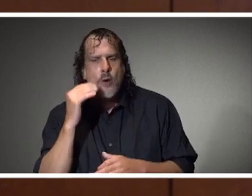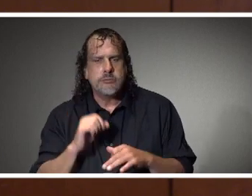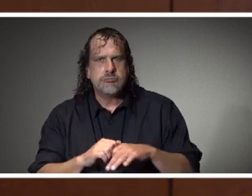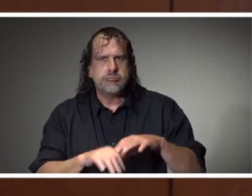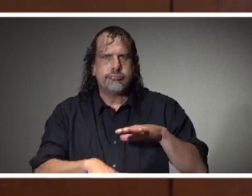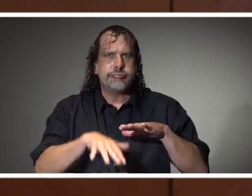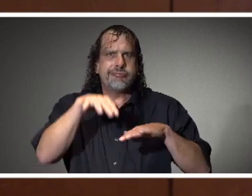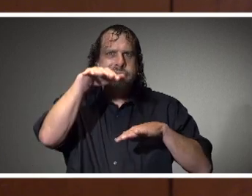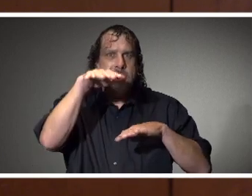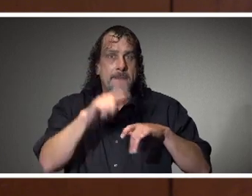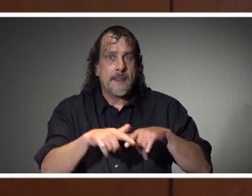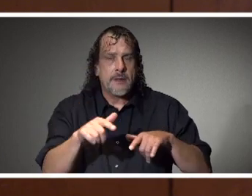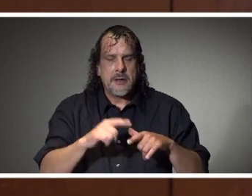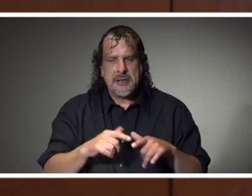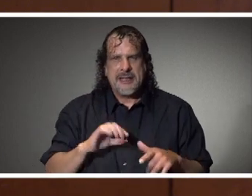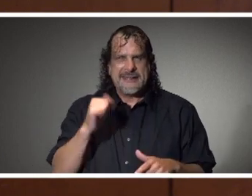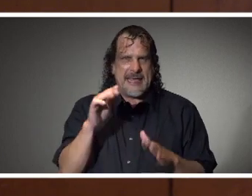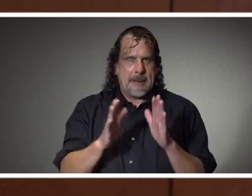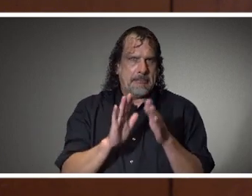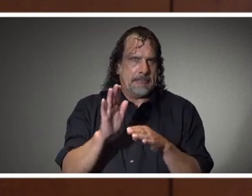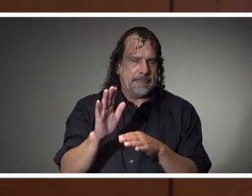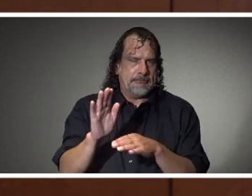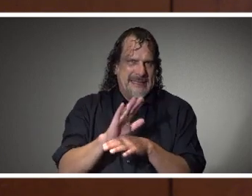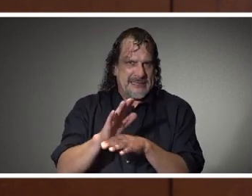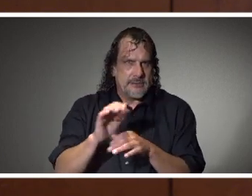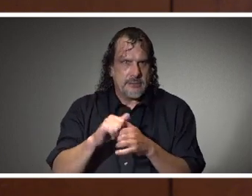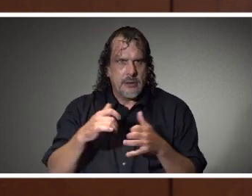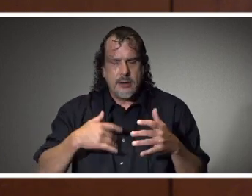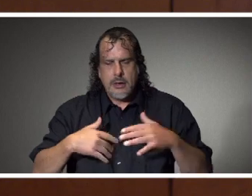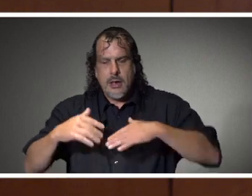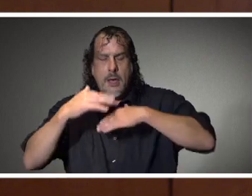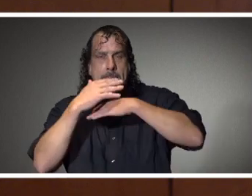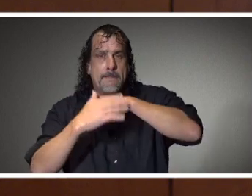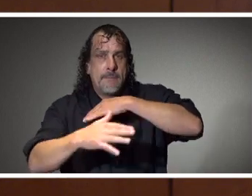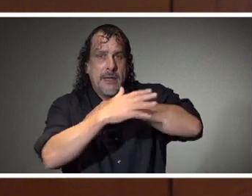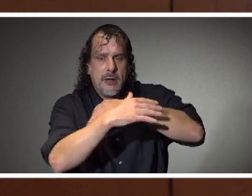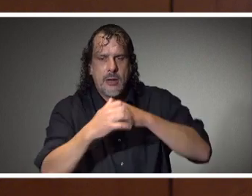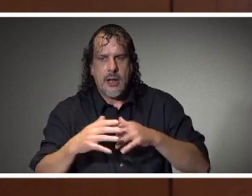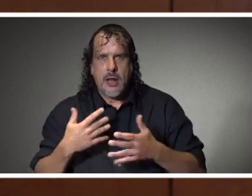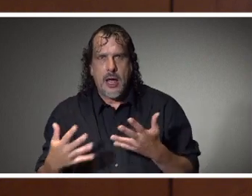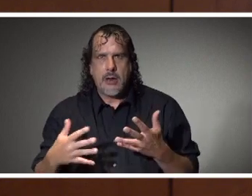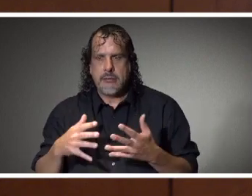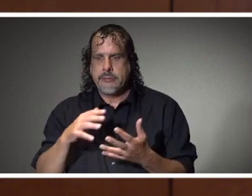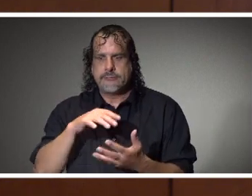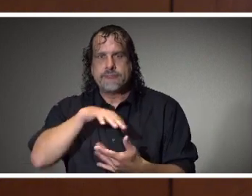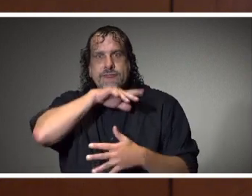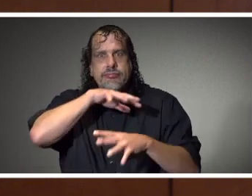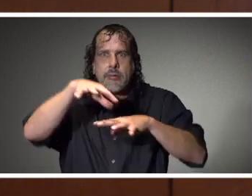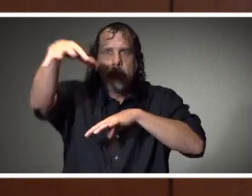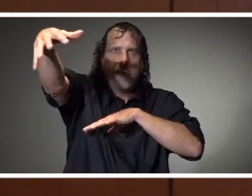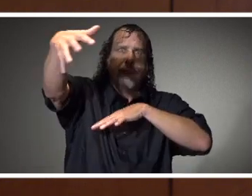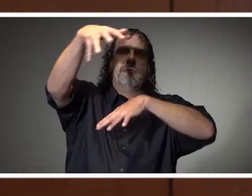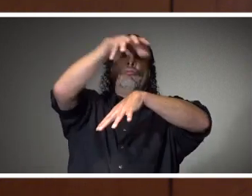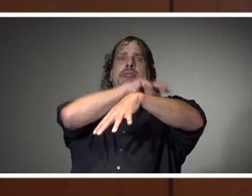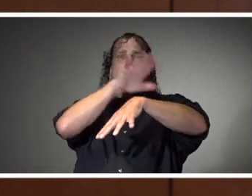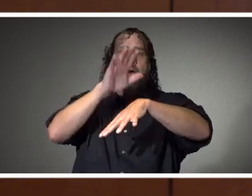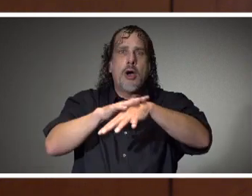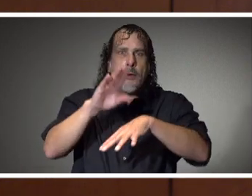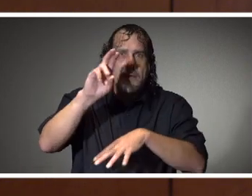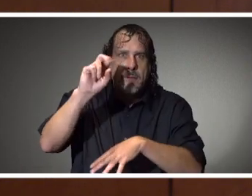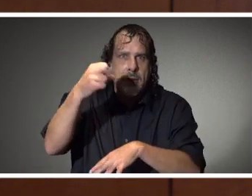about 10 businesses. The beaches, we have a lot of debris that was brought up onto there, including